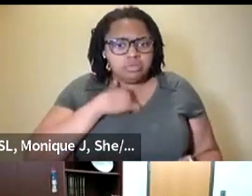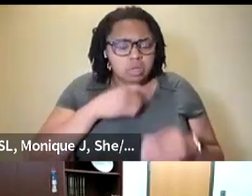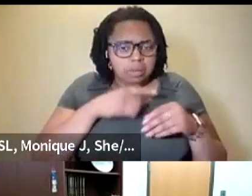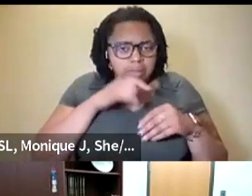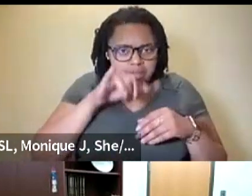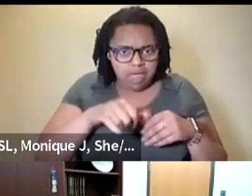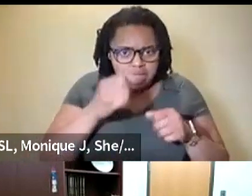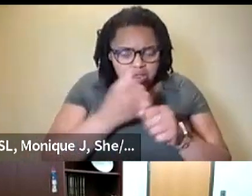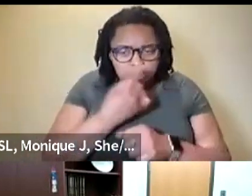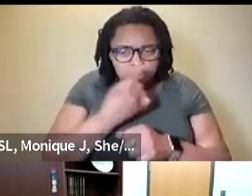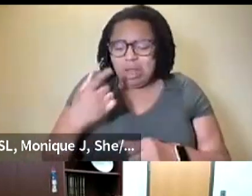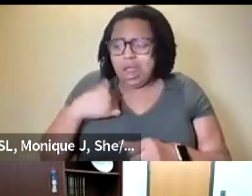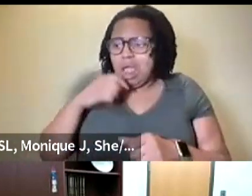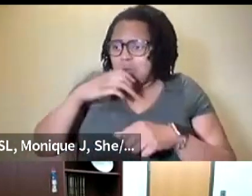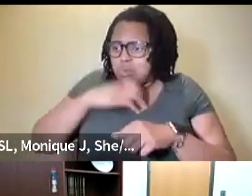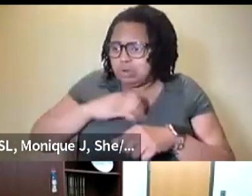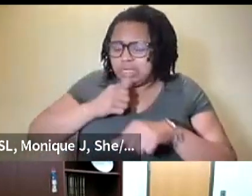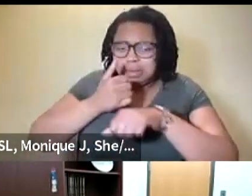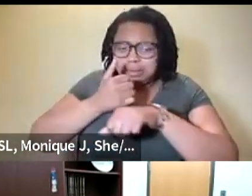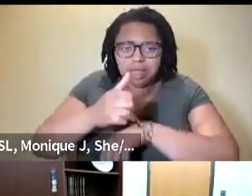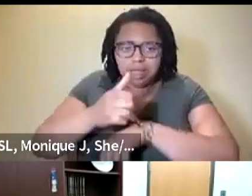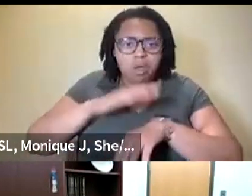on technology, but that was all me.